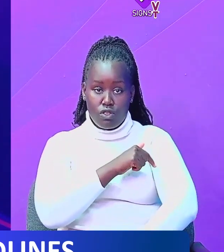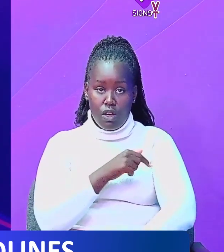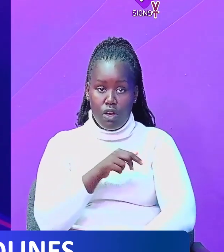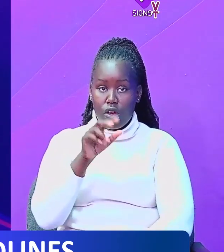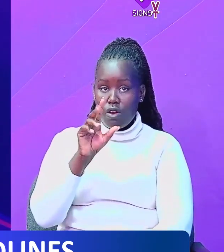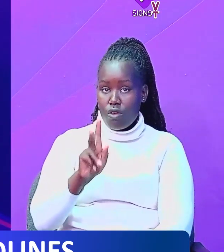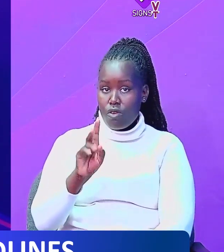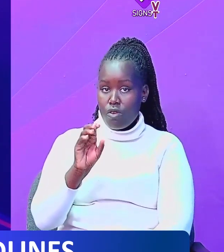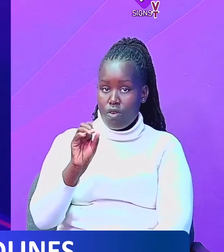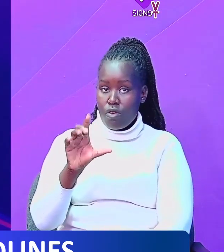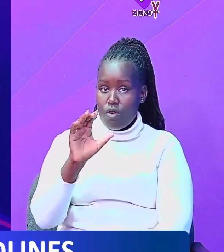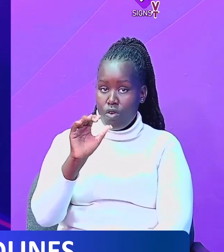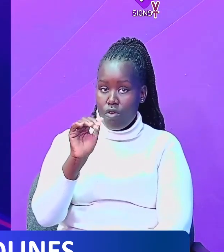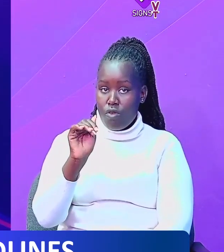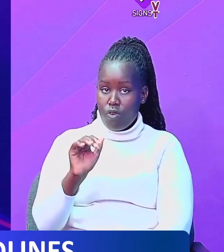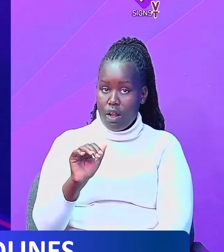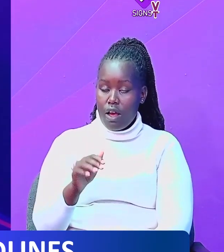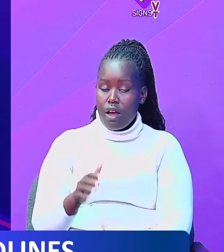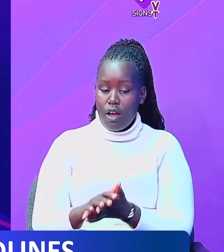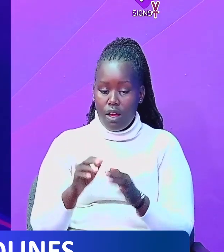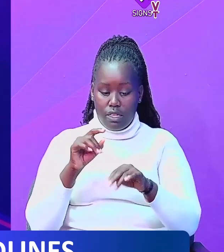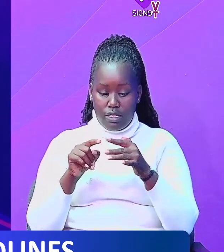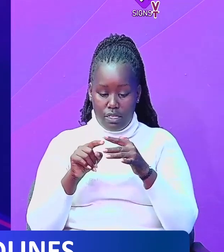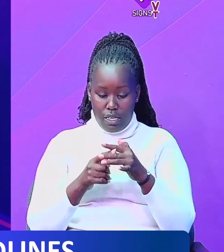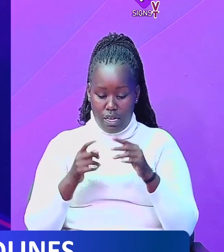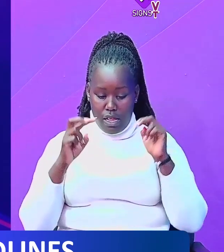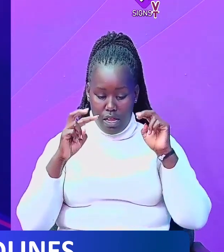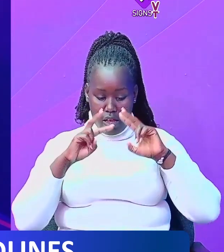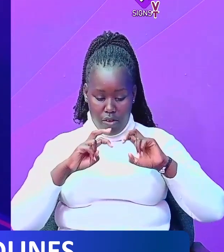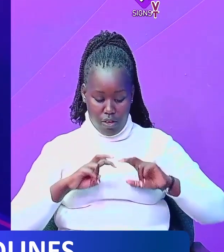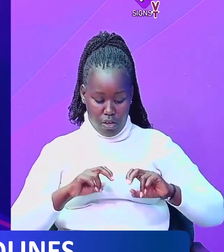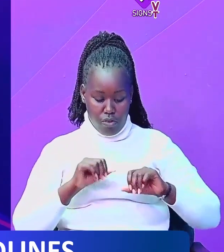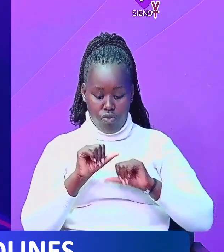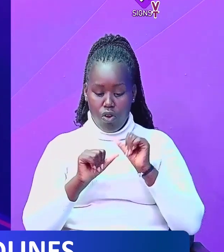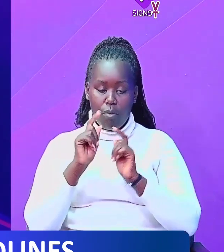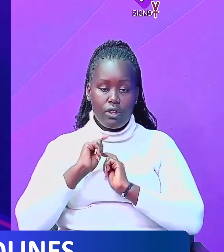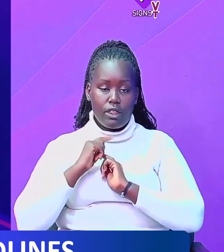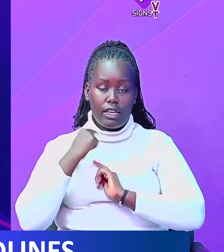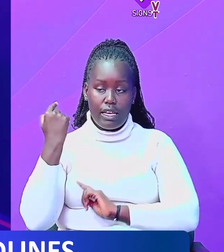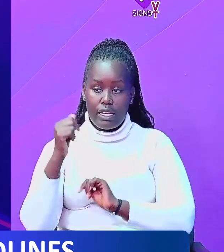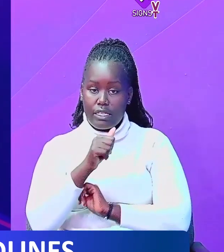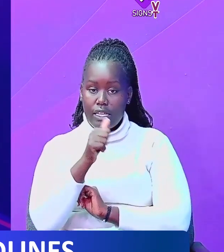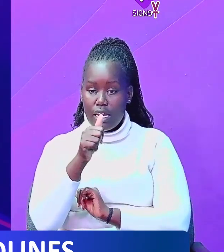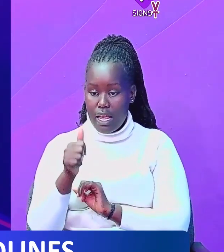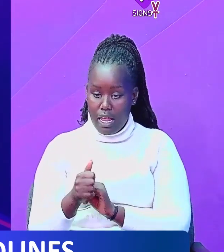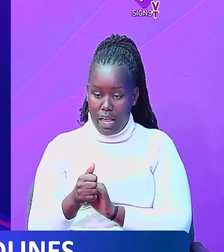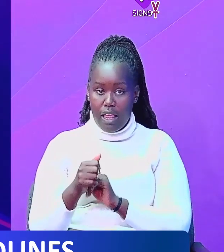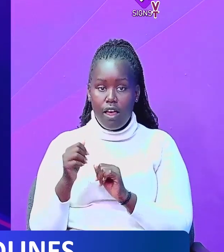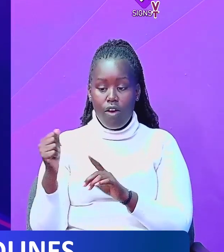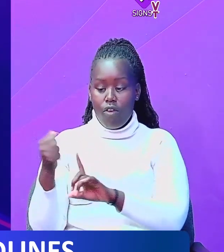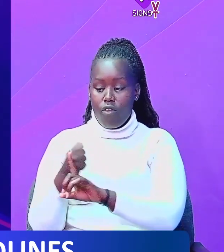Volker Turk called for investigations into the killings and other violations committed in